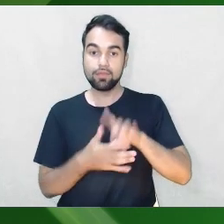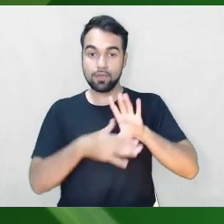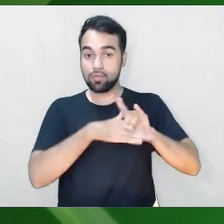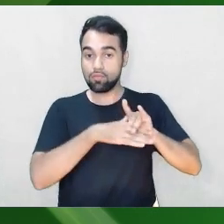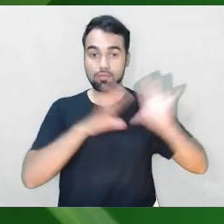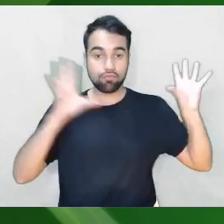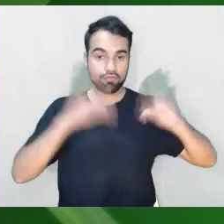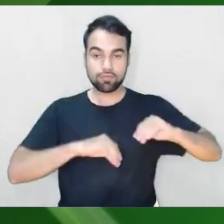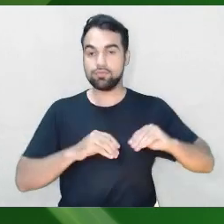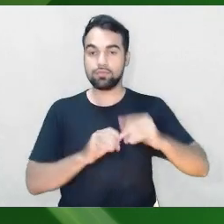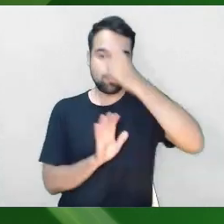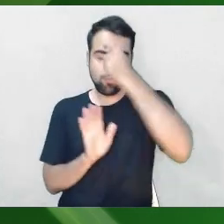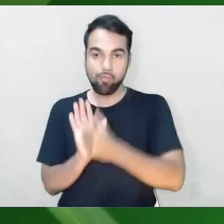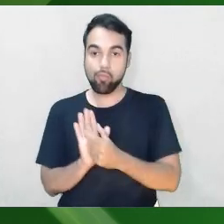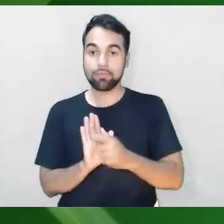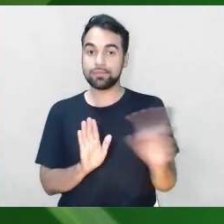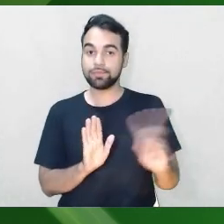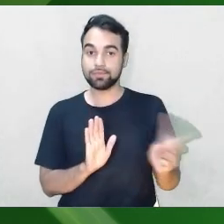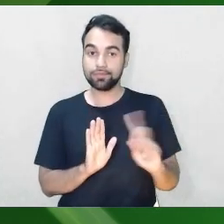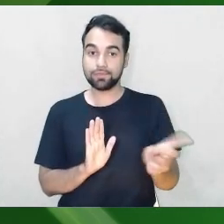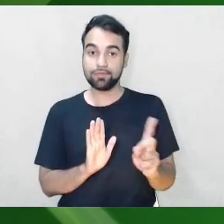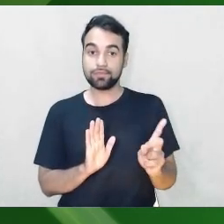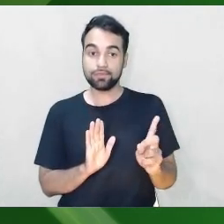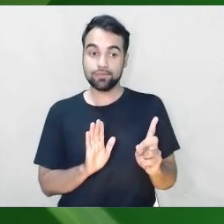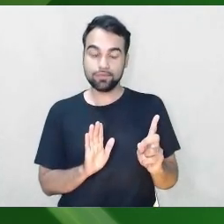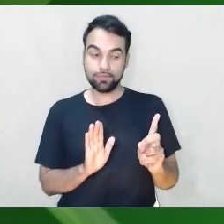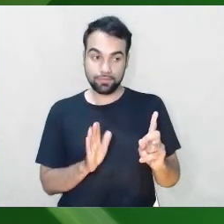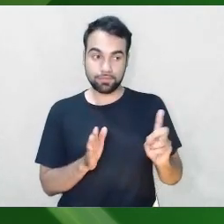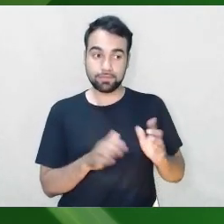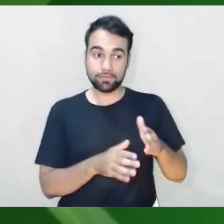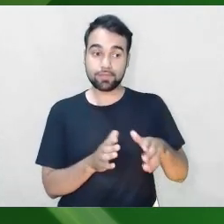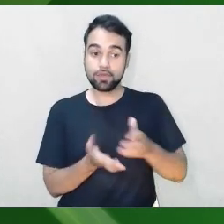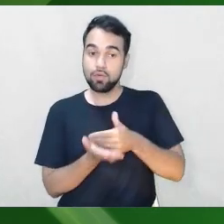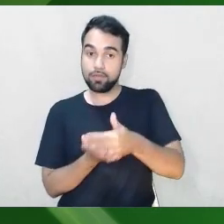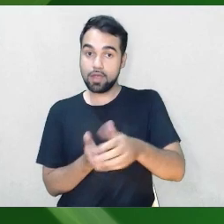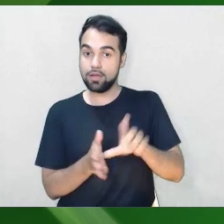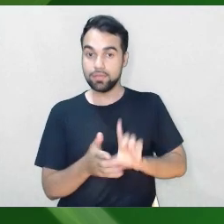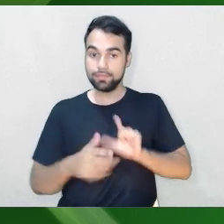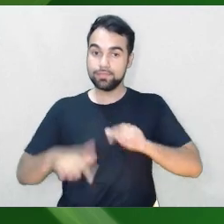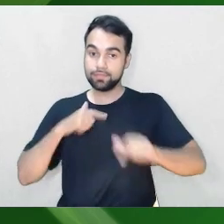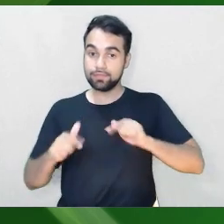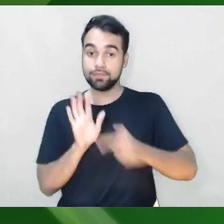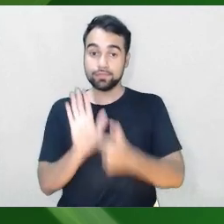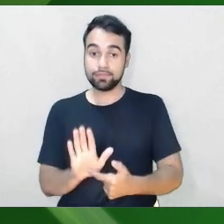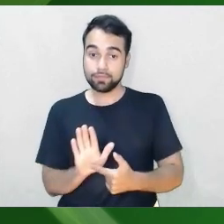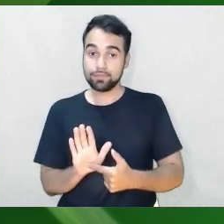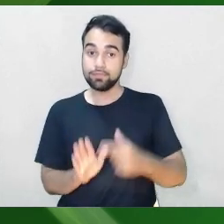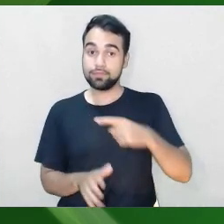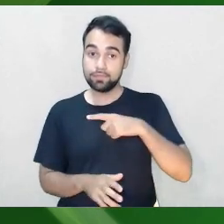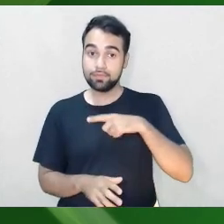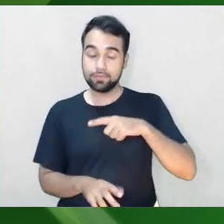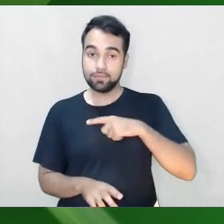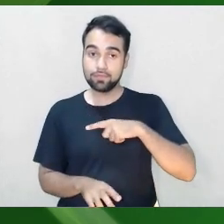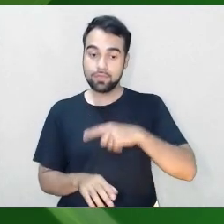branch, and the router crashed. So what happens is we don't allow that to happen. It kicks